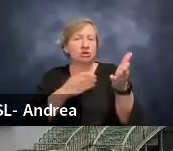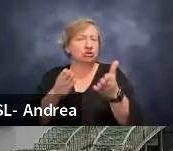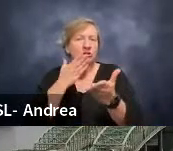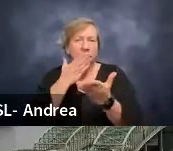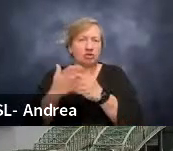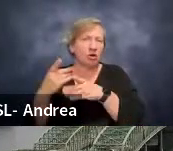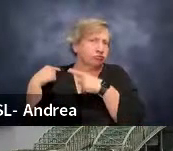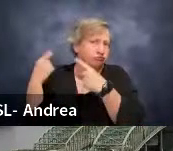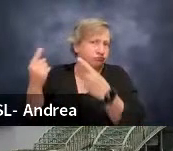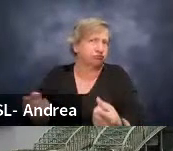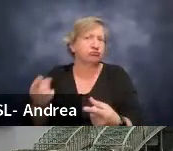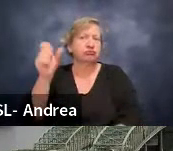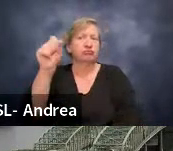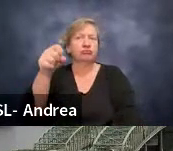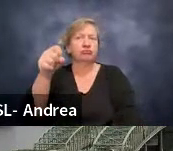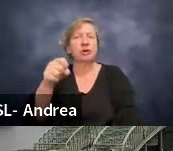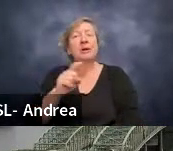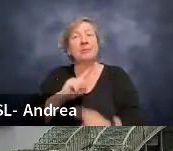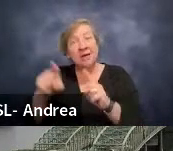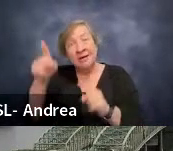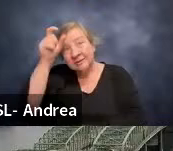their